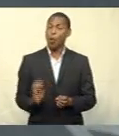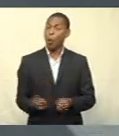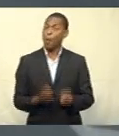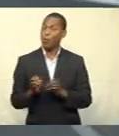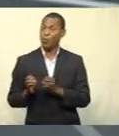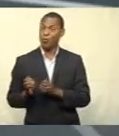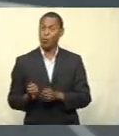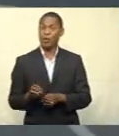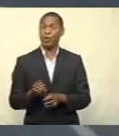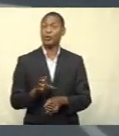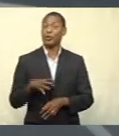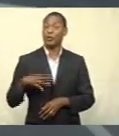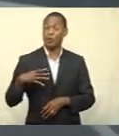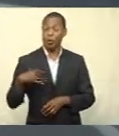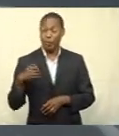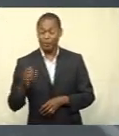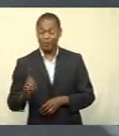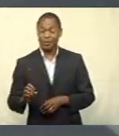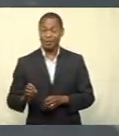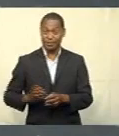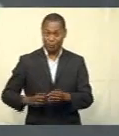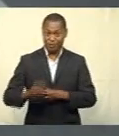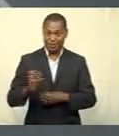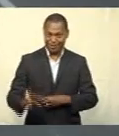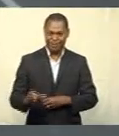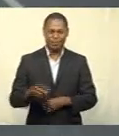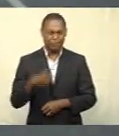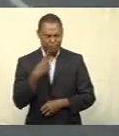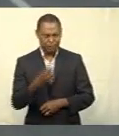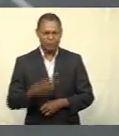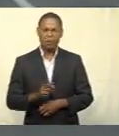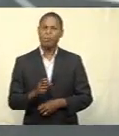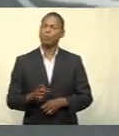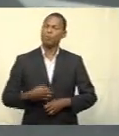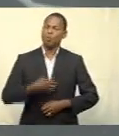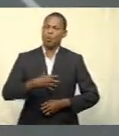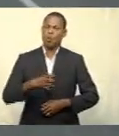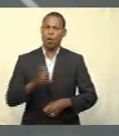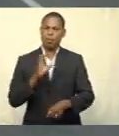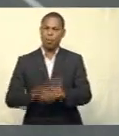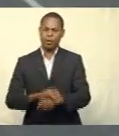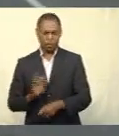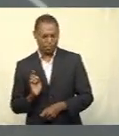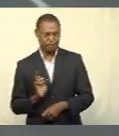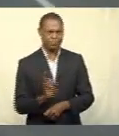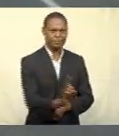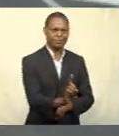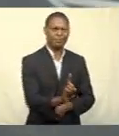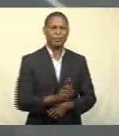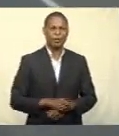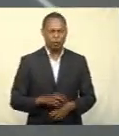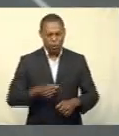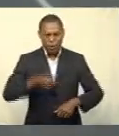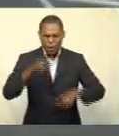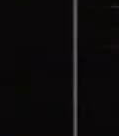of Police Abdul Khan, says more manpower was deployed to the area and the situation is being closely monitored.